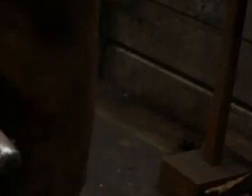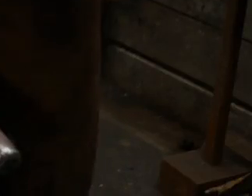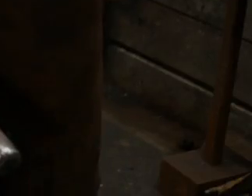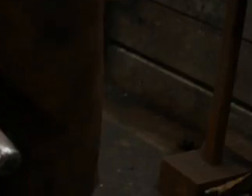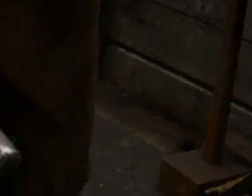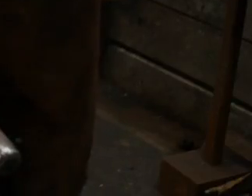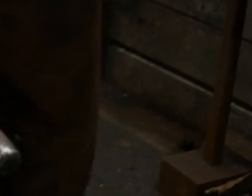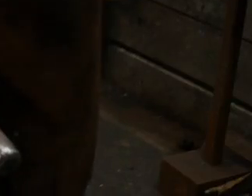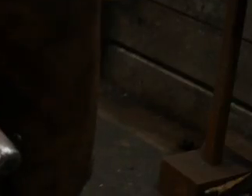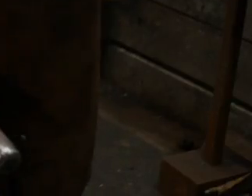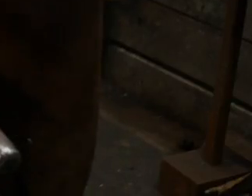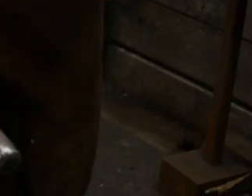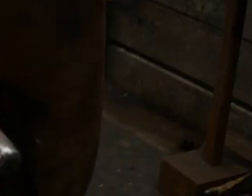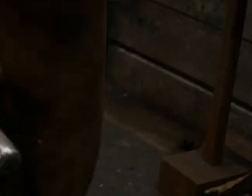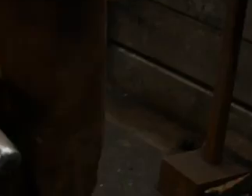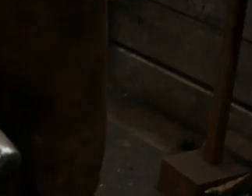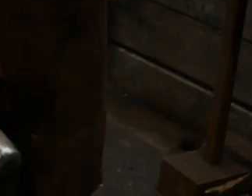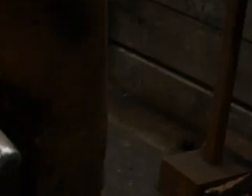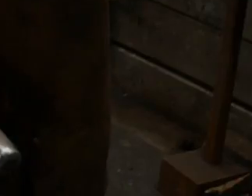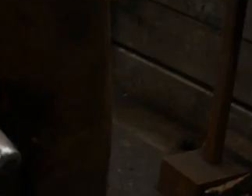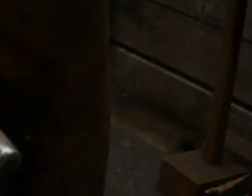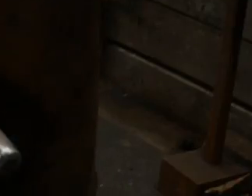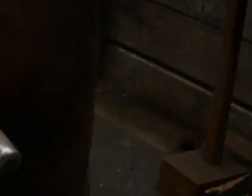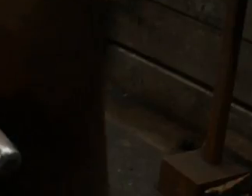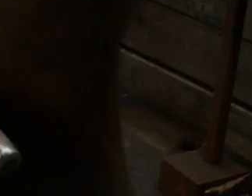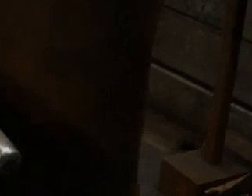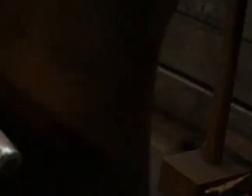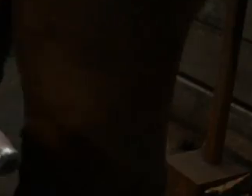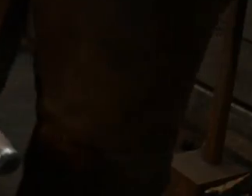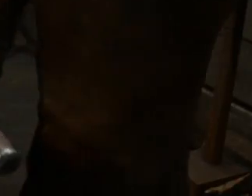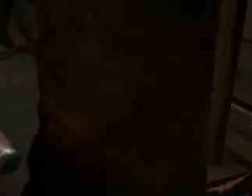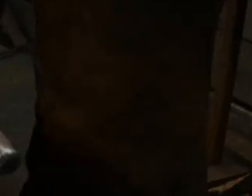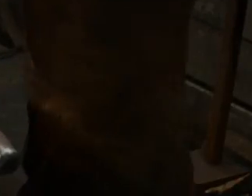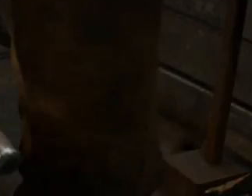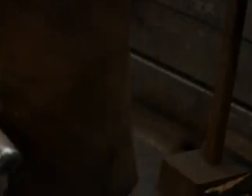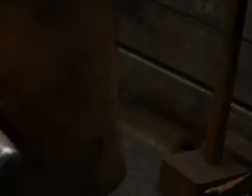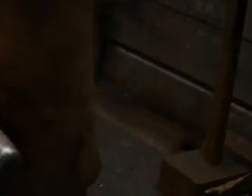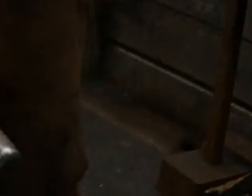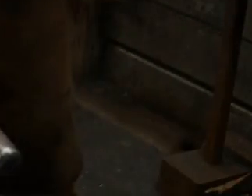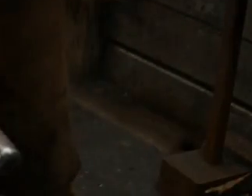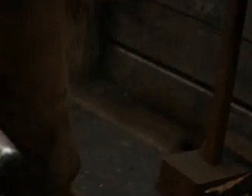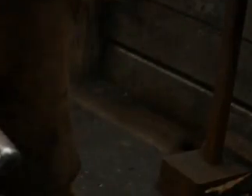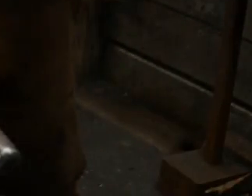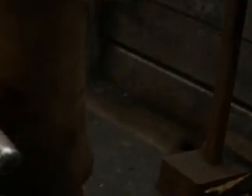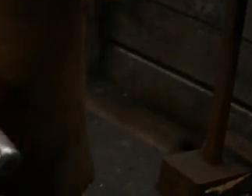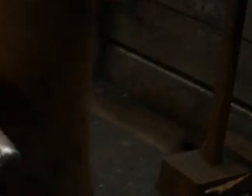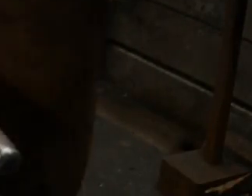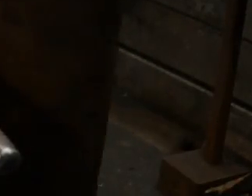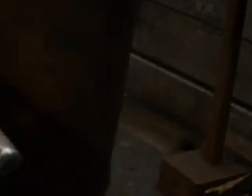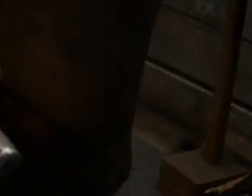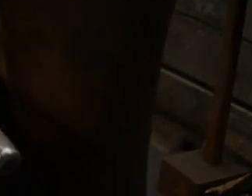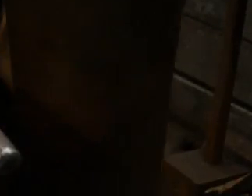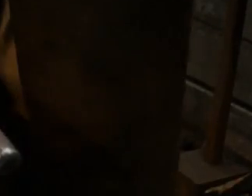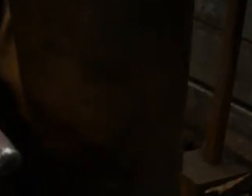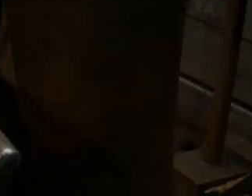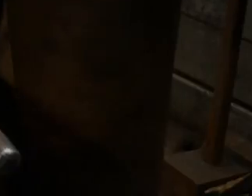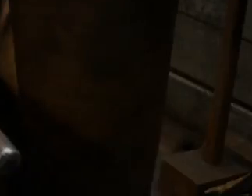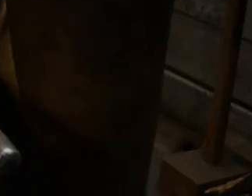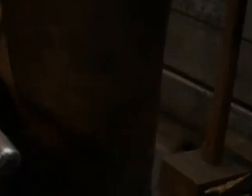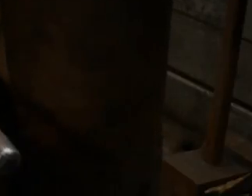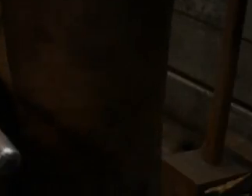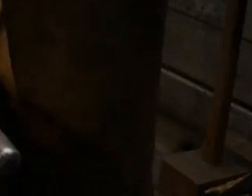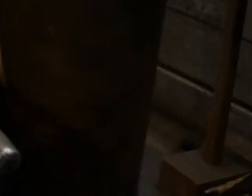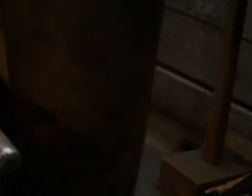this, it's very easy to move this wrought iron as where it would be a real